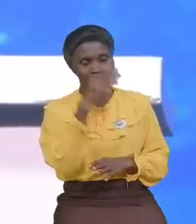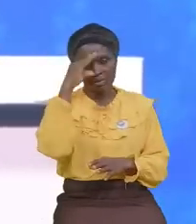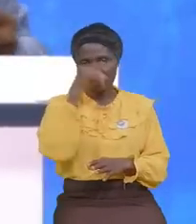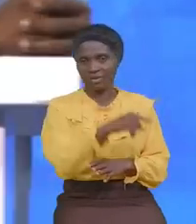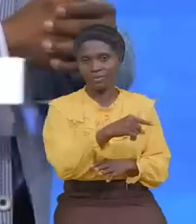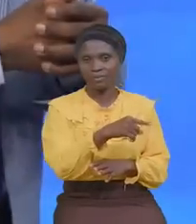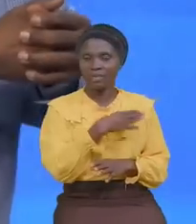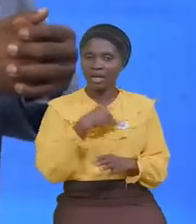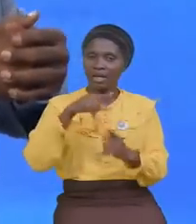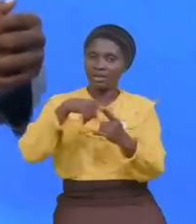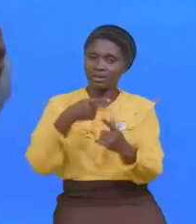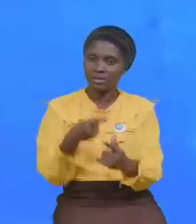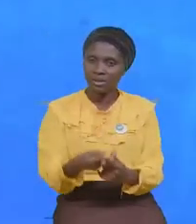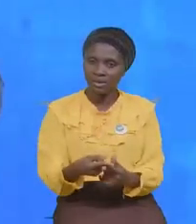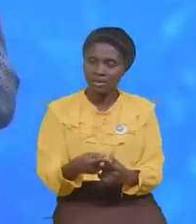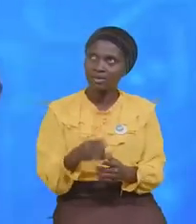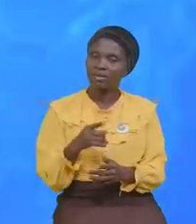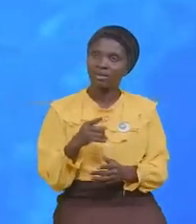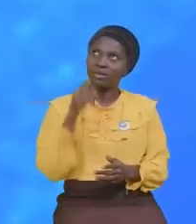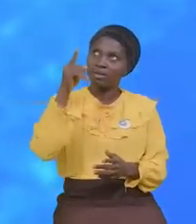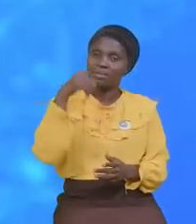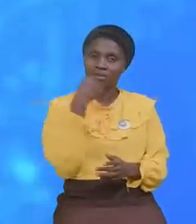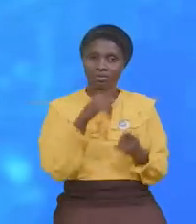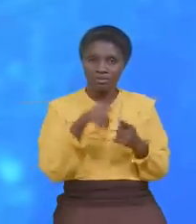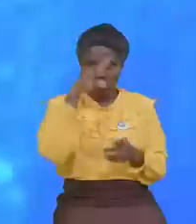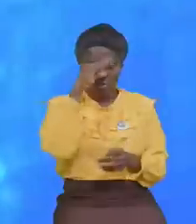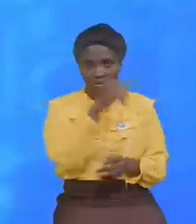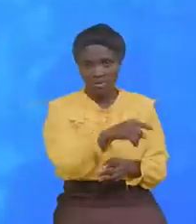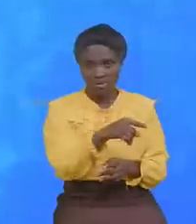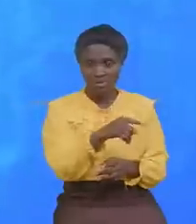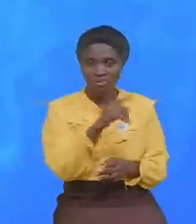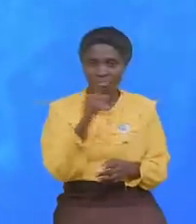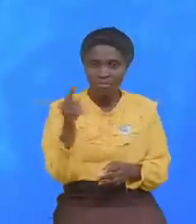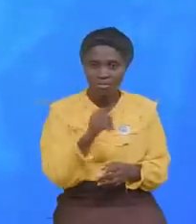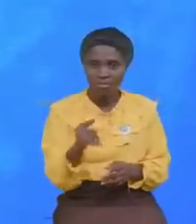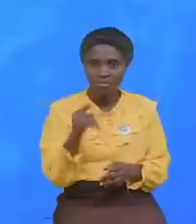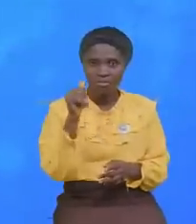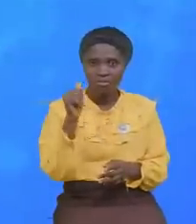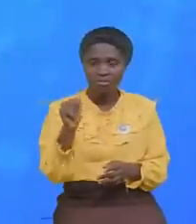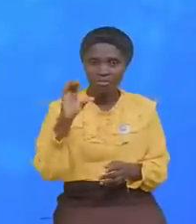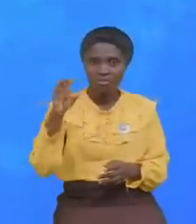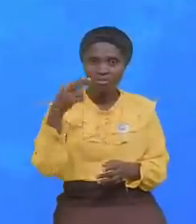And then he said unto him, Zacchaeus,